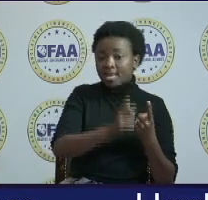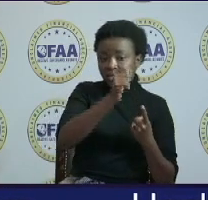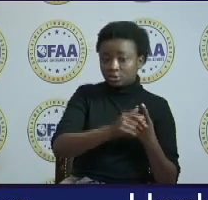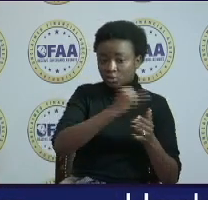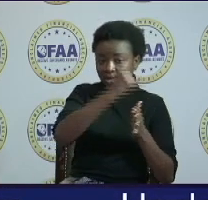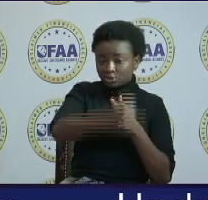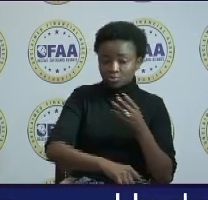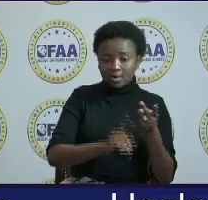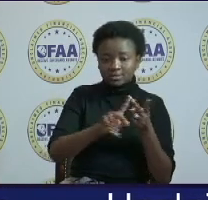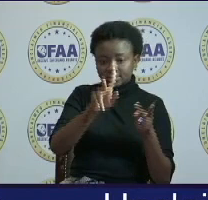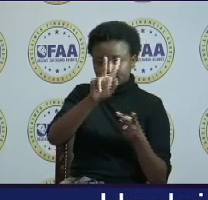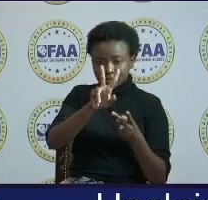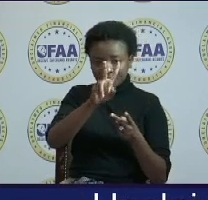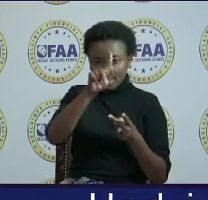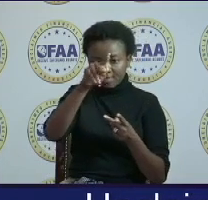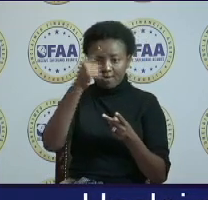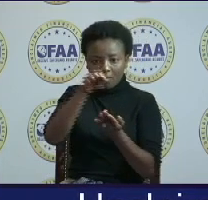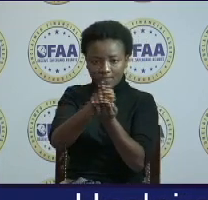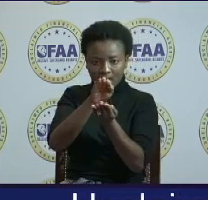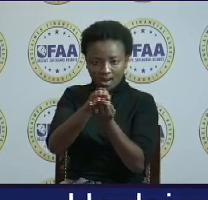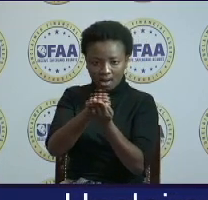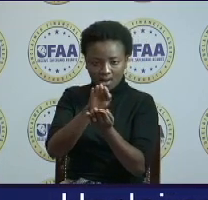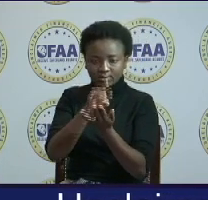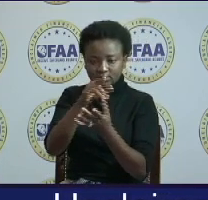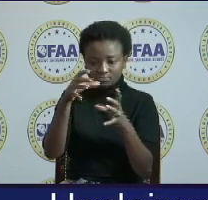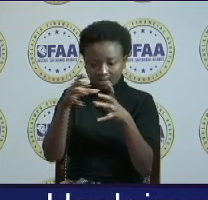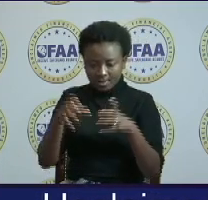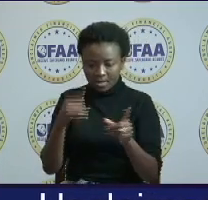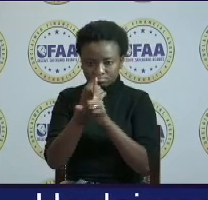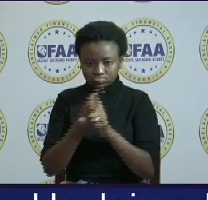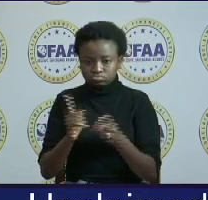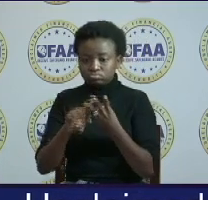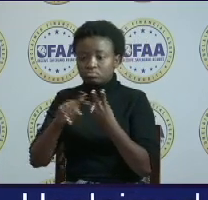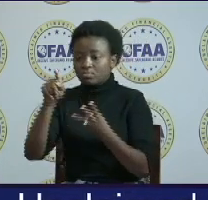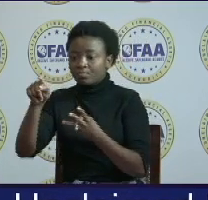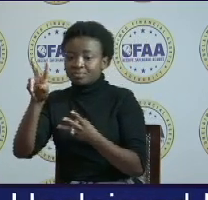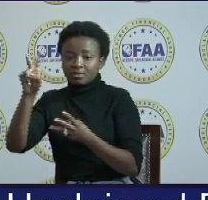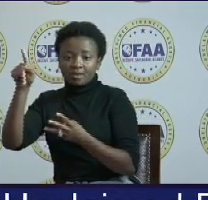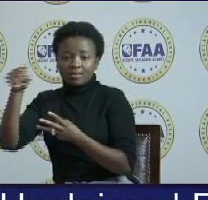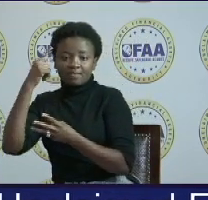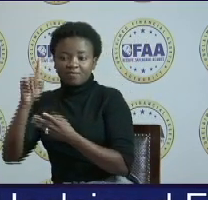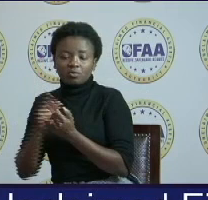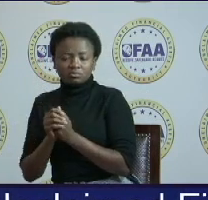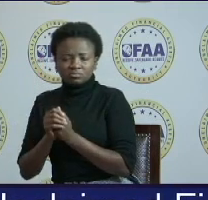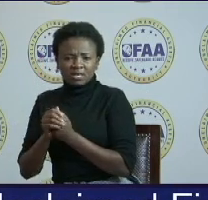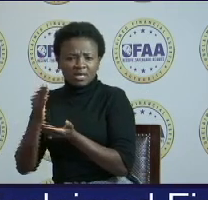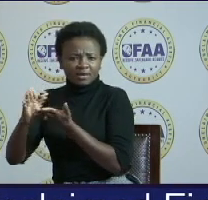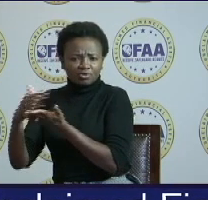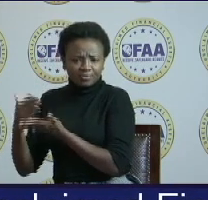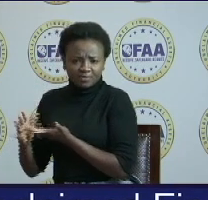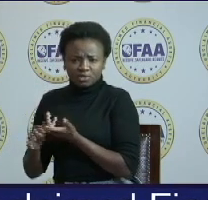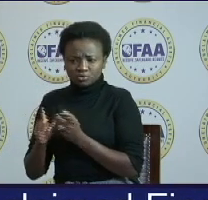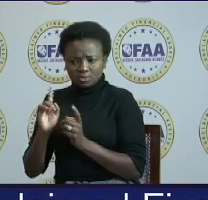insurance. We have a VIP room for banks and listed firms, and we also have a VIP room for reunification. I think this is one of the